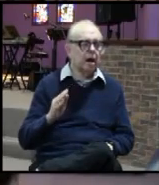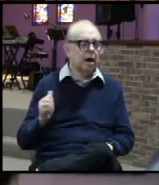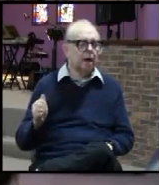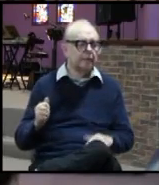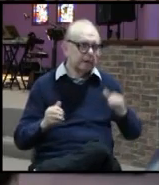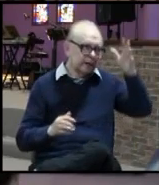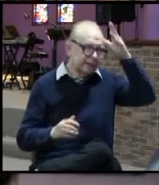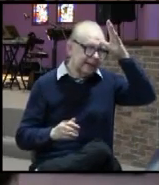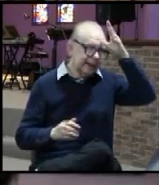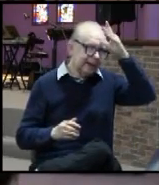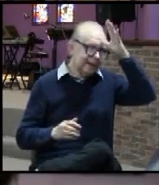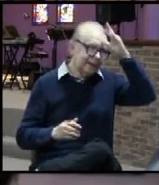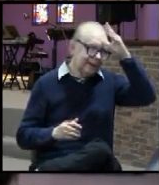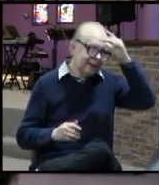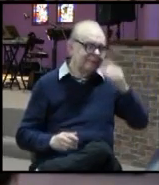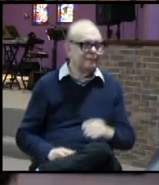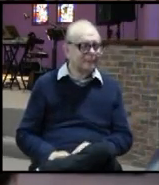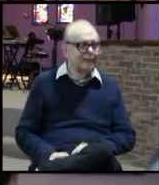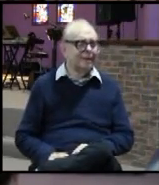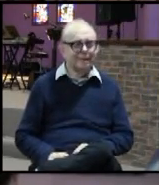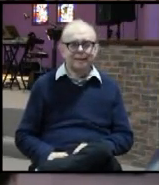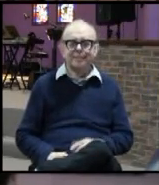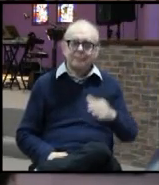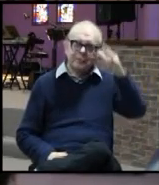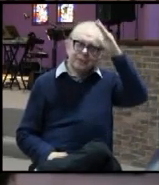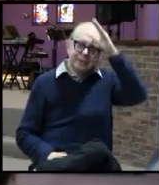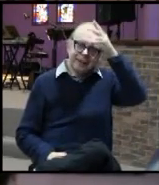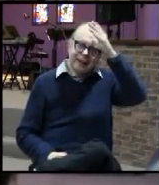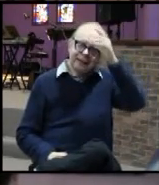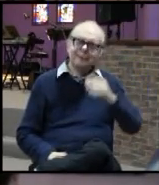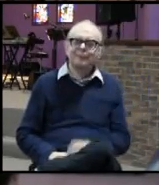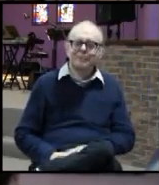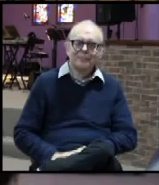Abba. Or Dada. Or Papa.